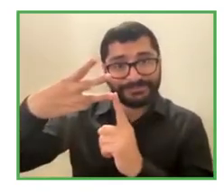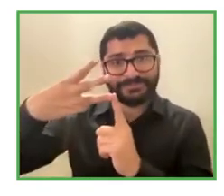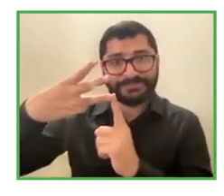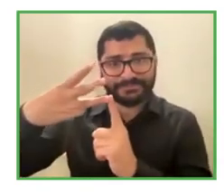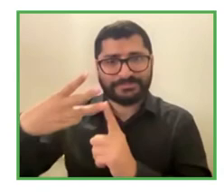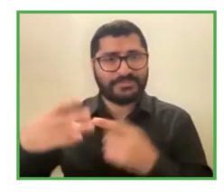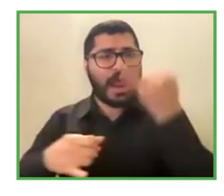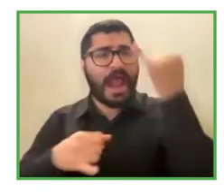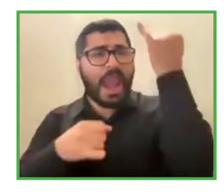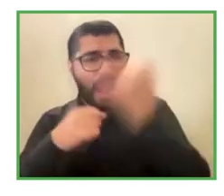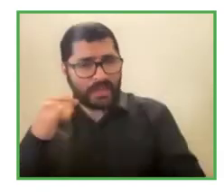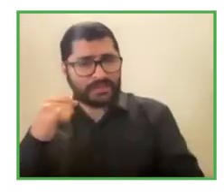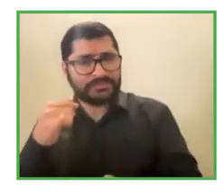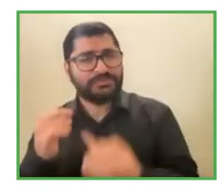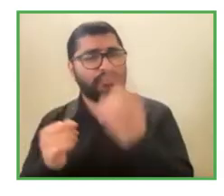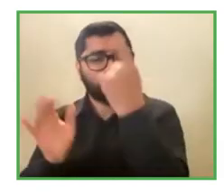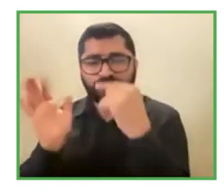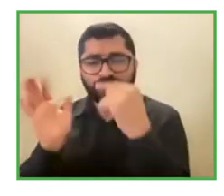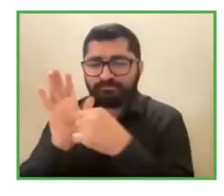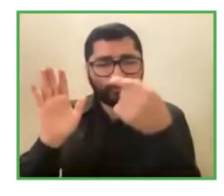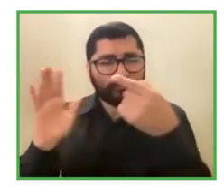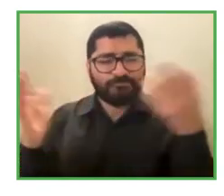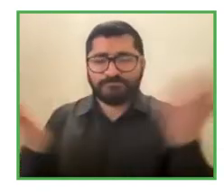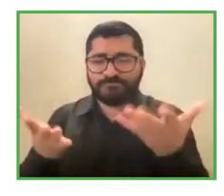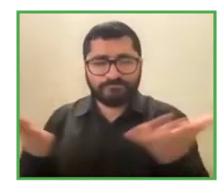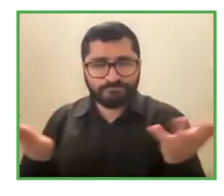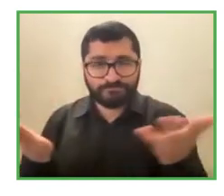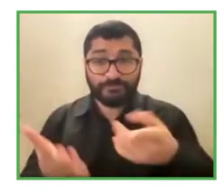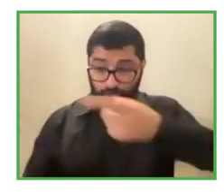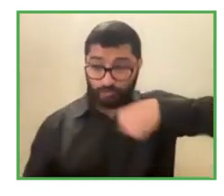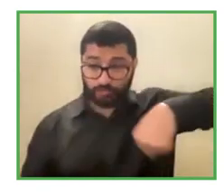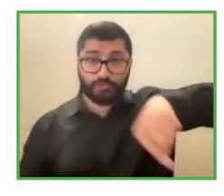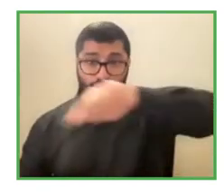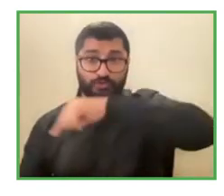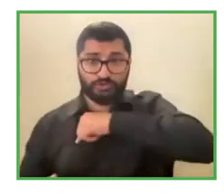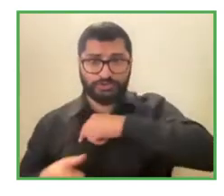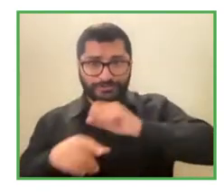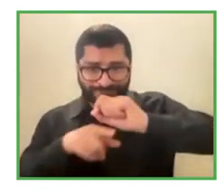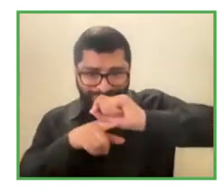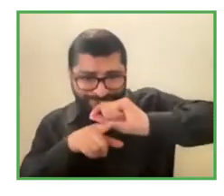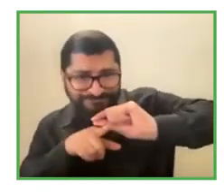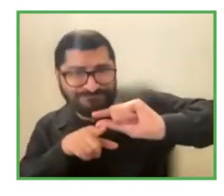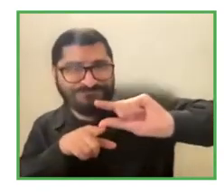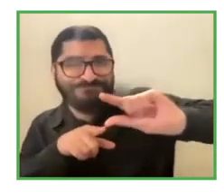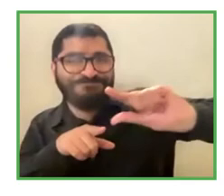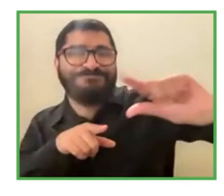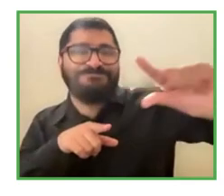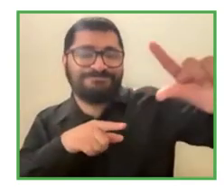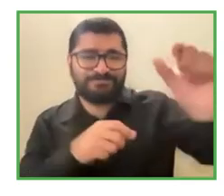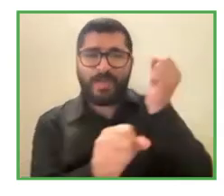And the third and last point is that we, the entrepreneurs,